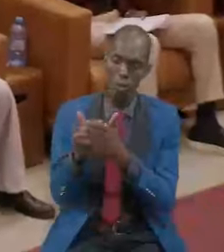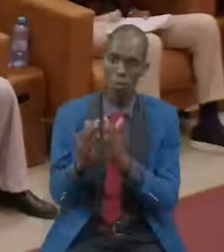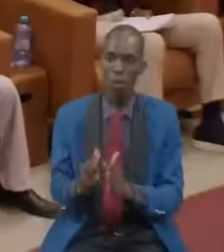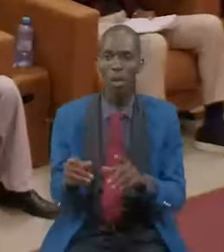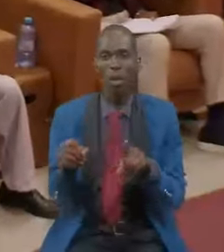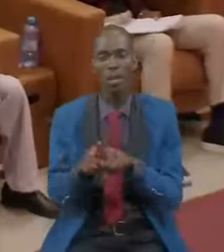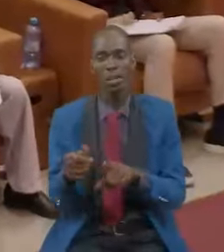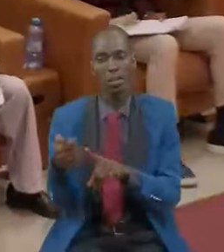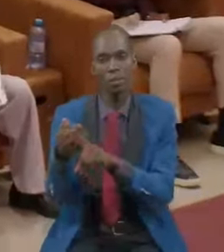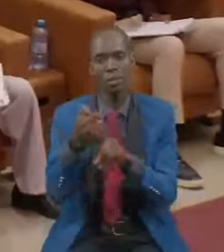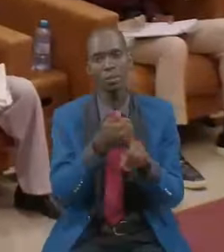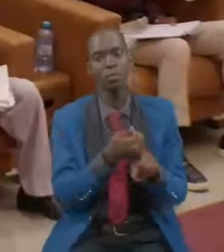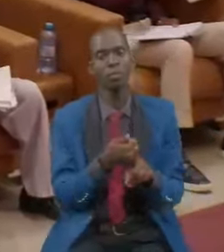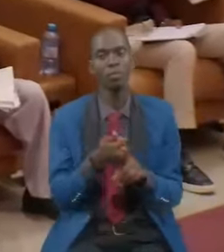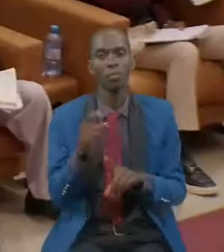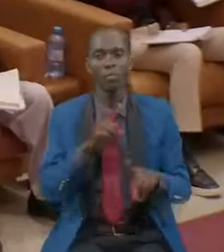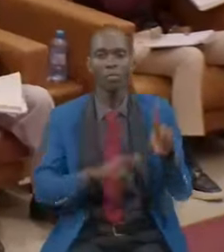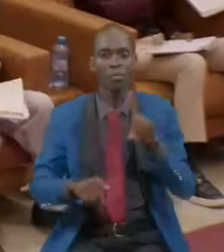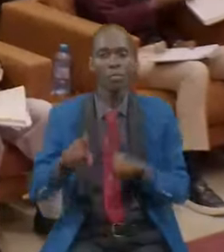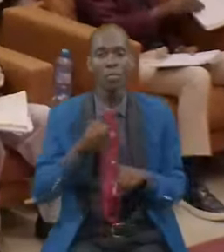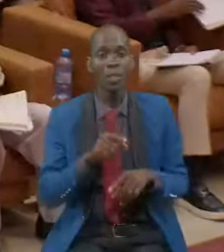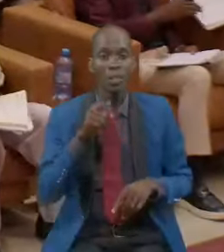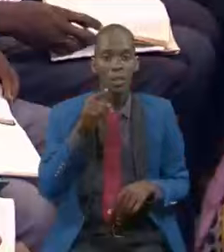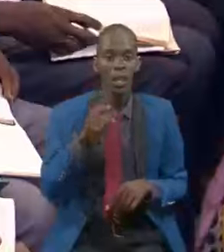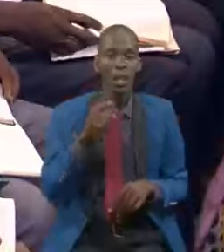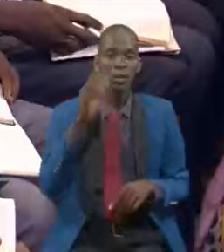as thyself. Say it by yourself.